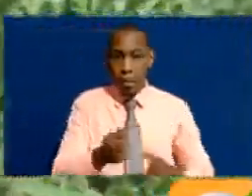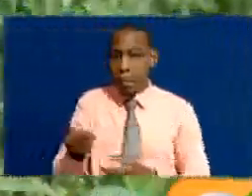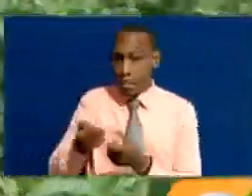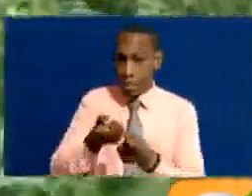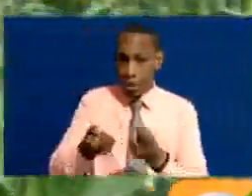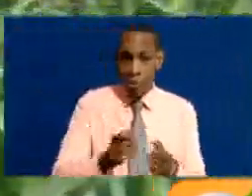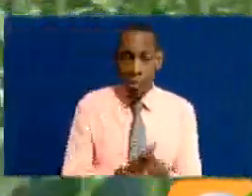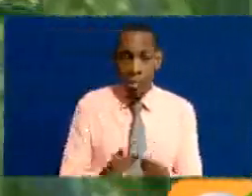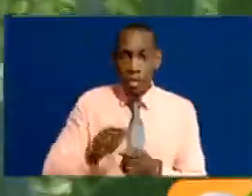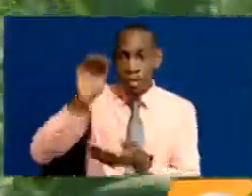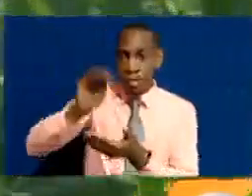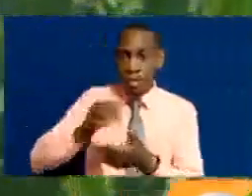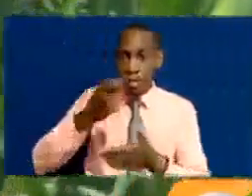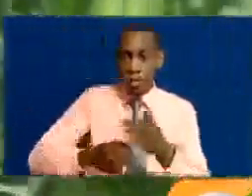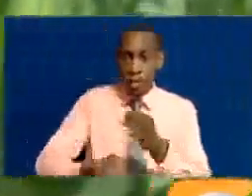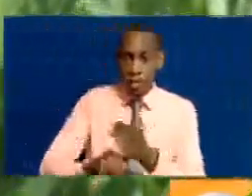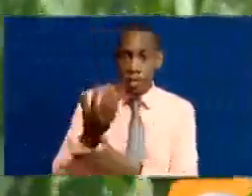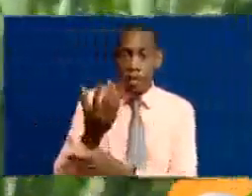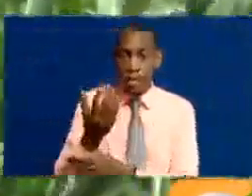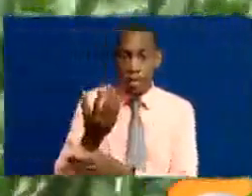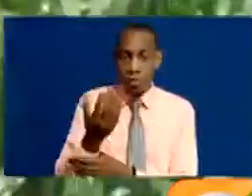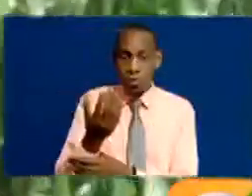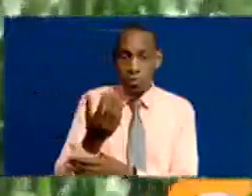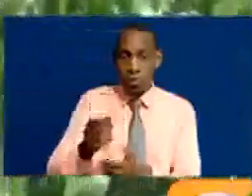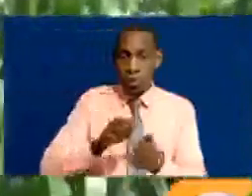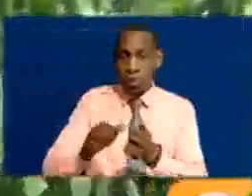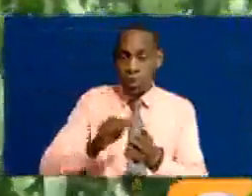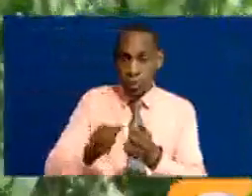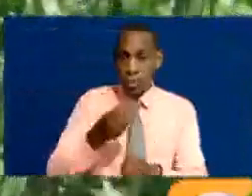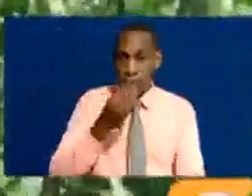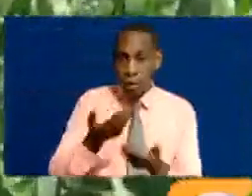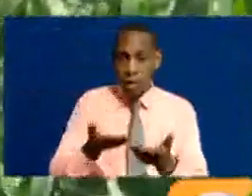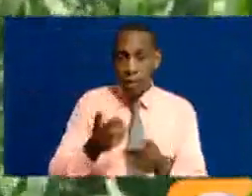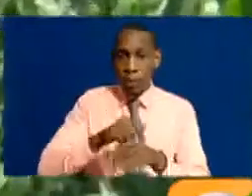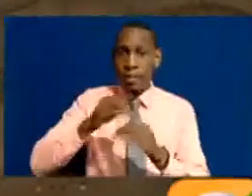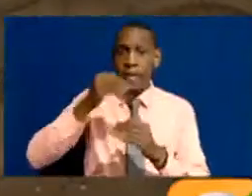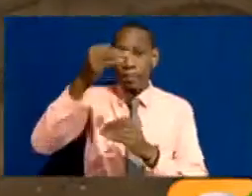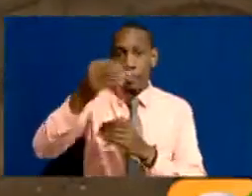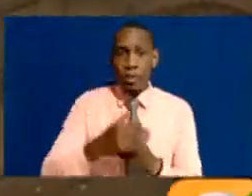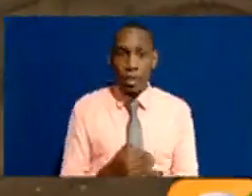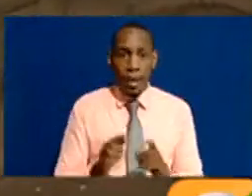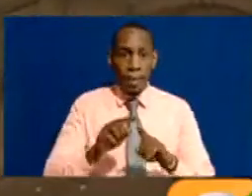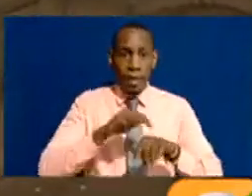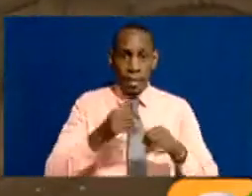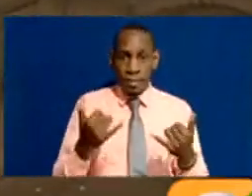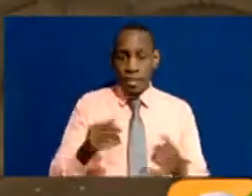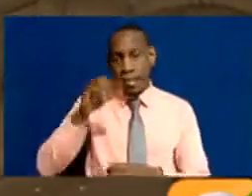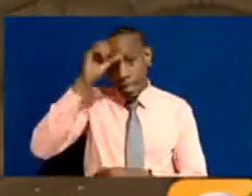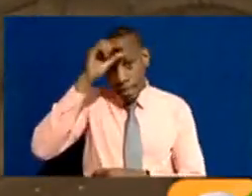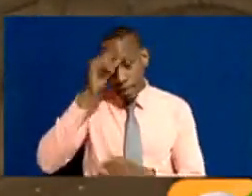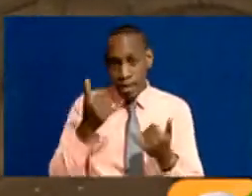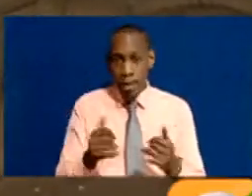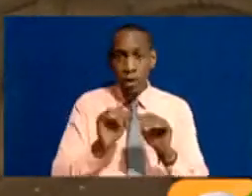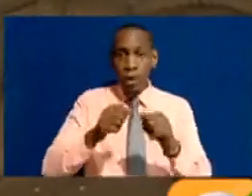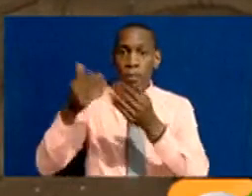pesticides, greatly reducing the cost of production of the country's staple food commodity in the long run. But in the meantime, the government is now